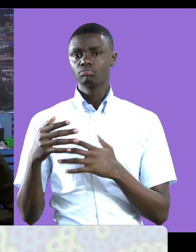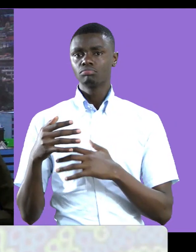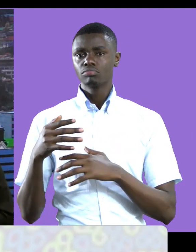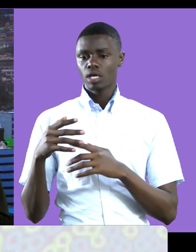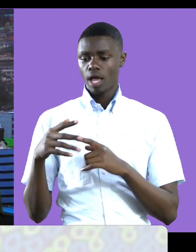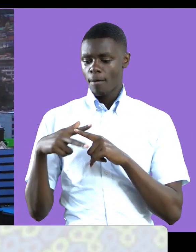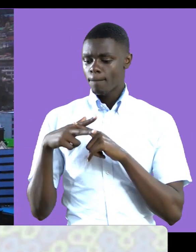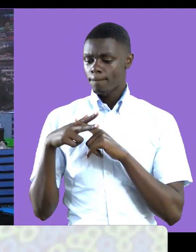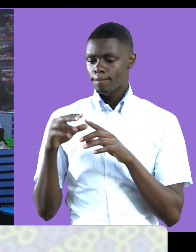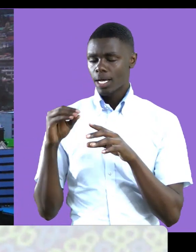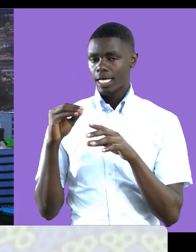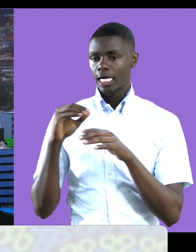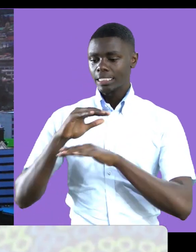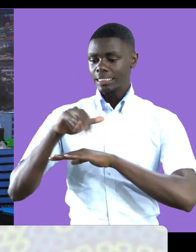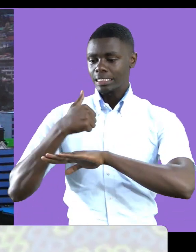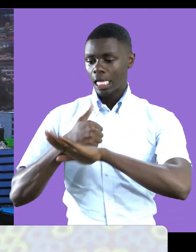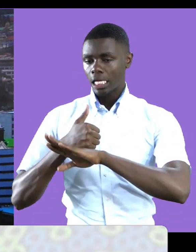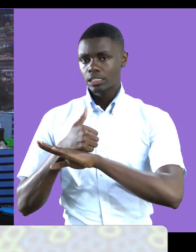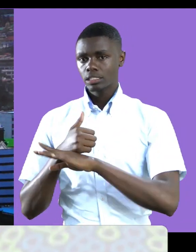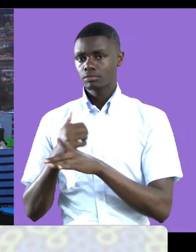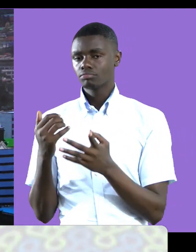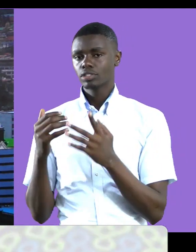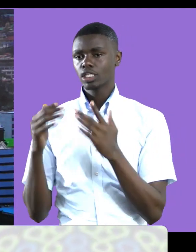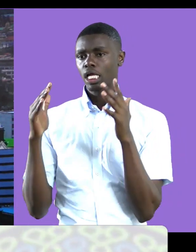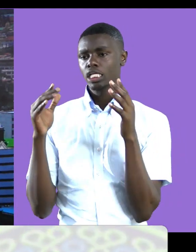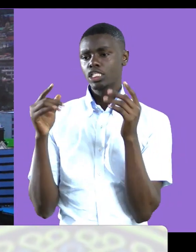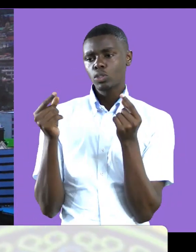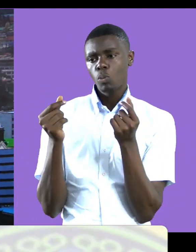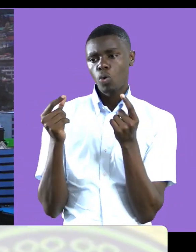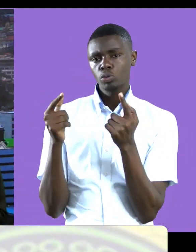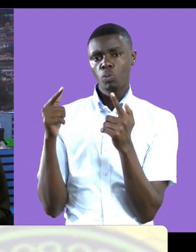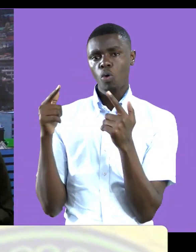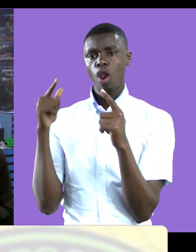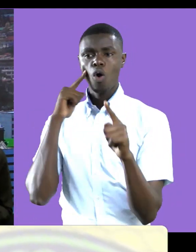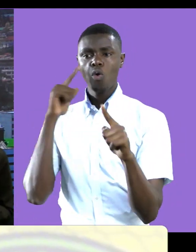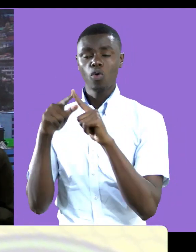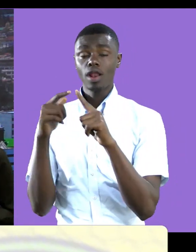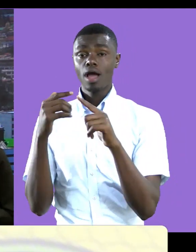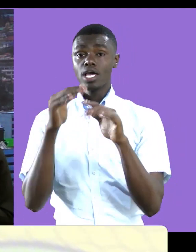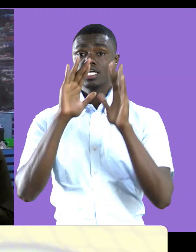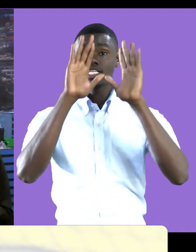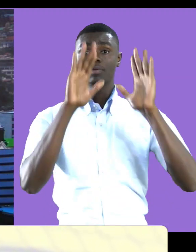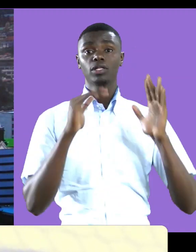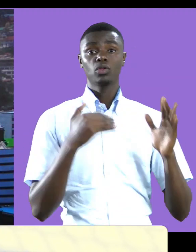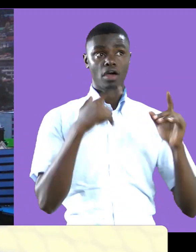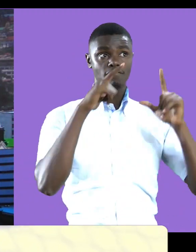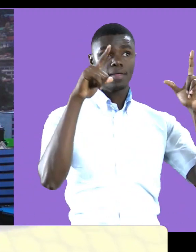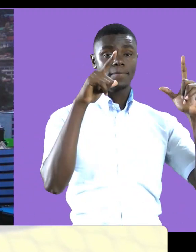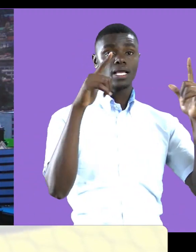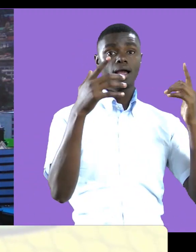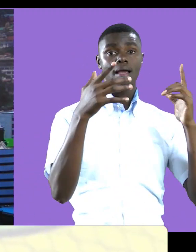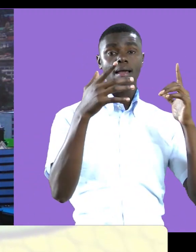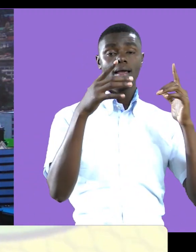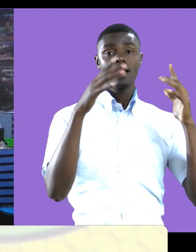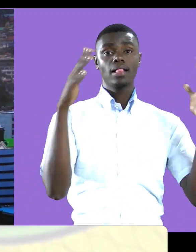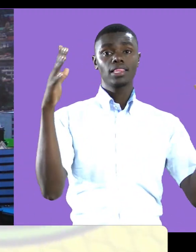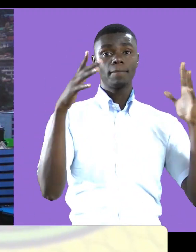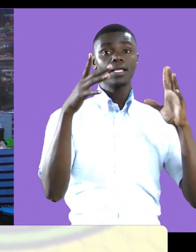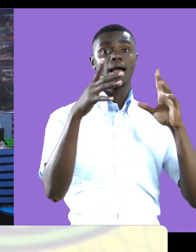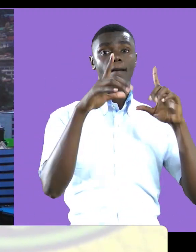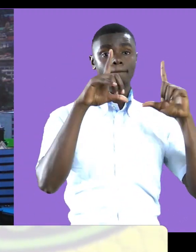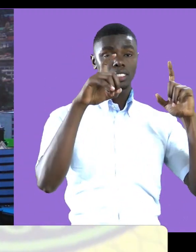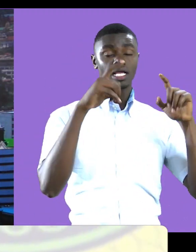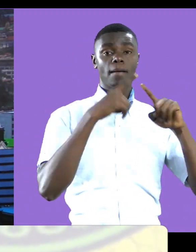step. Ni sawa kuna the bigger one with the bigger picture. It's always important to have the bigger picture. But then again to get to that bigger picture lazima uanze mahali. Kama